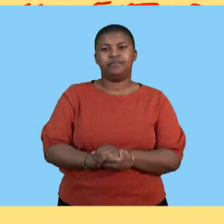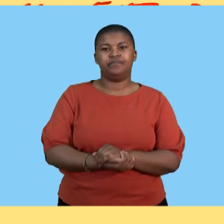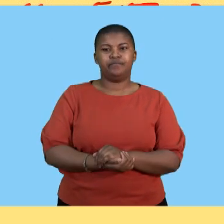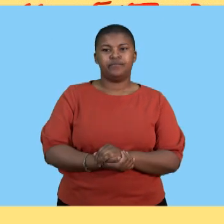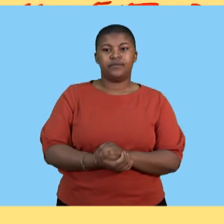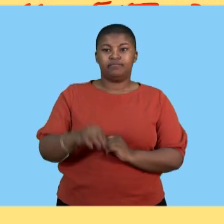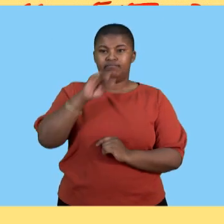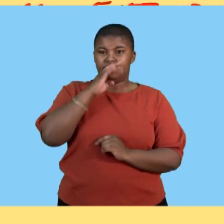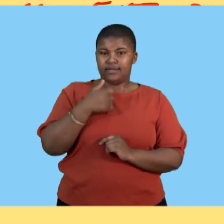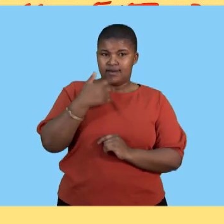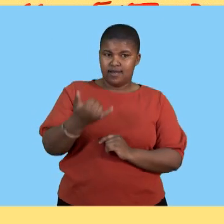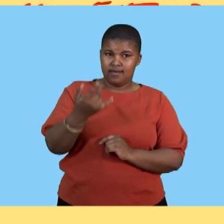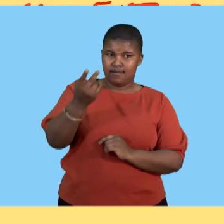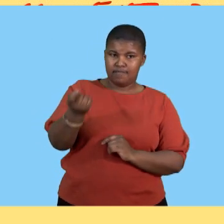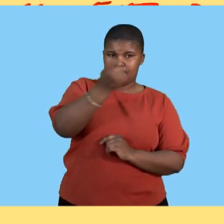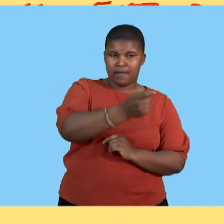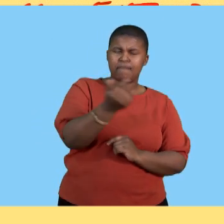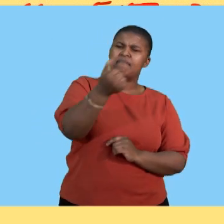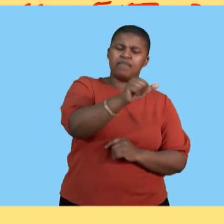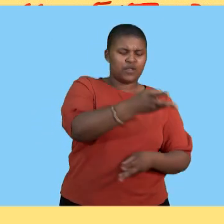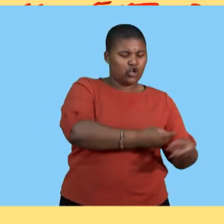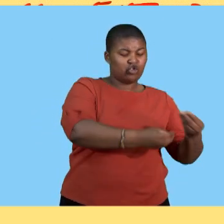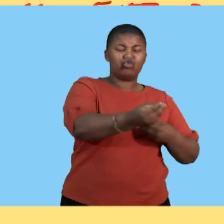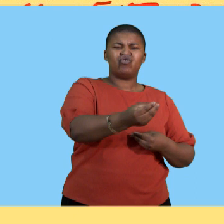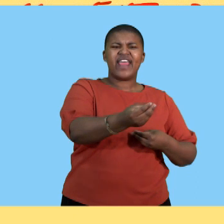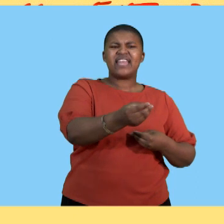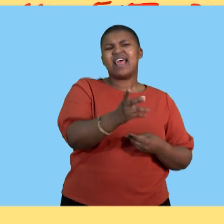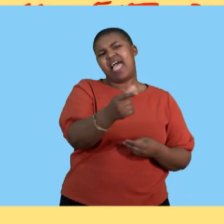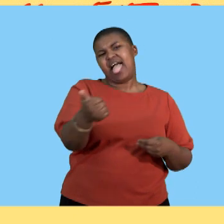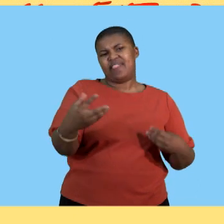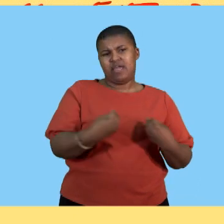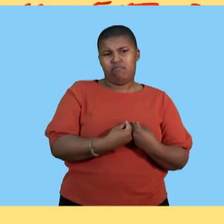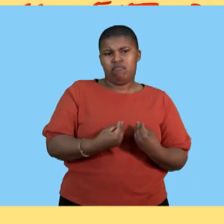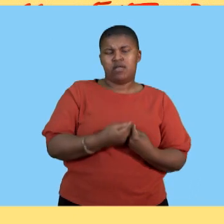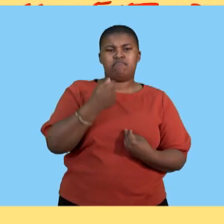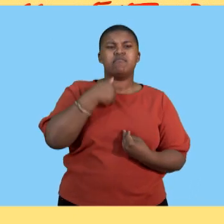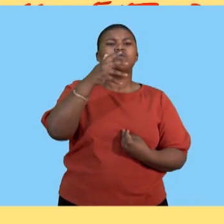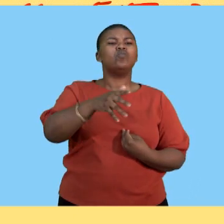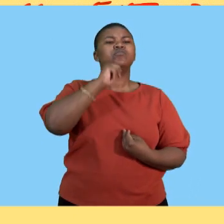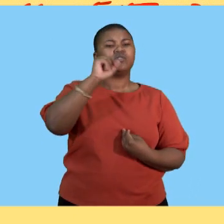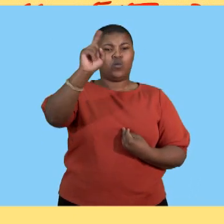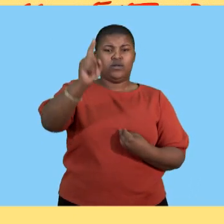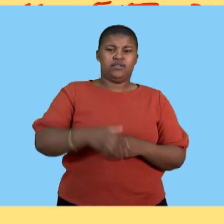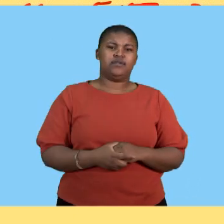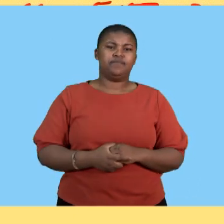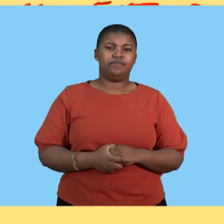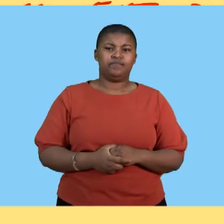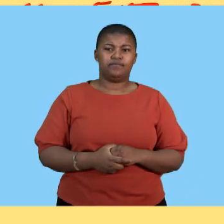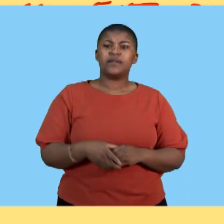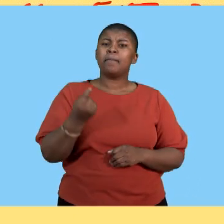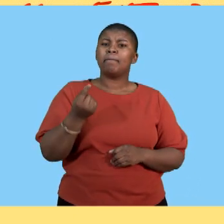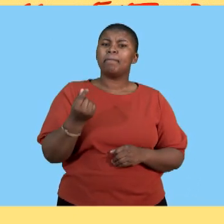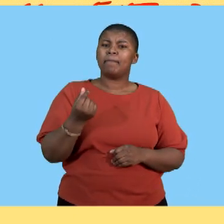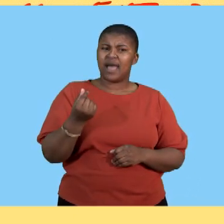32,400. So I'll come here on my trade and other receivables now. I will now say there